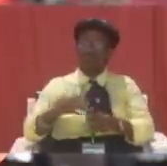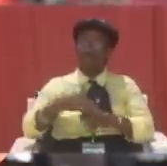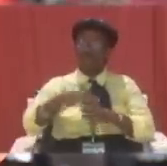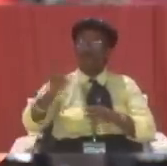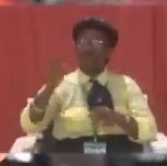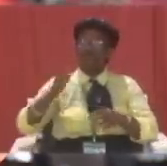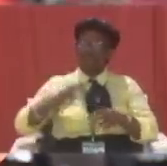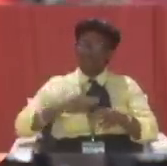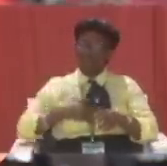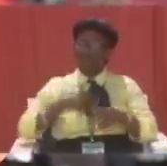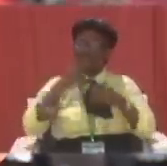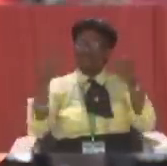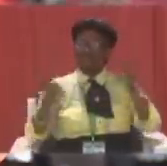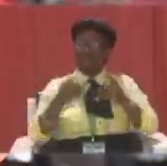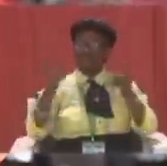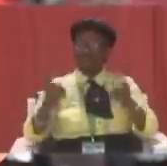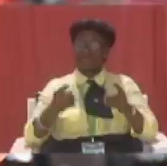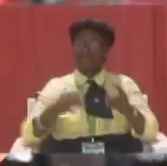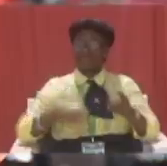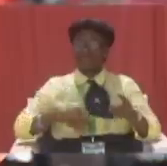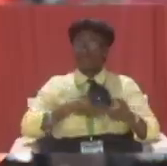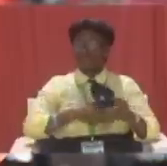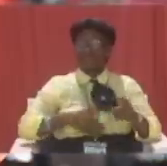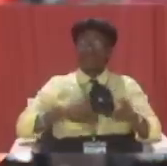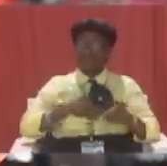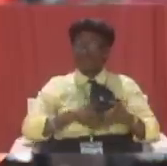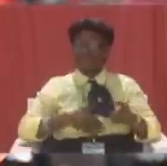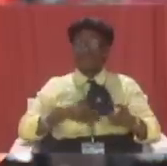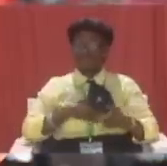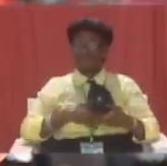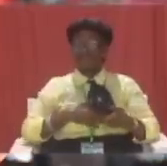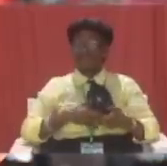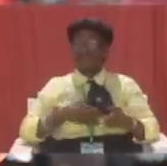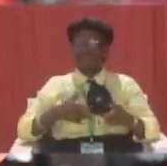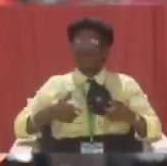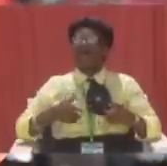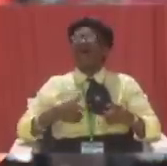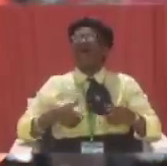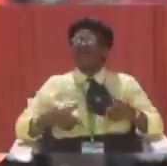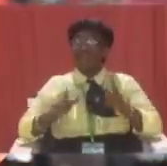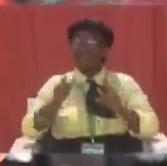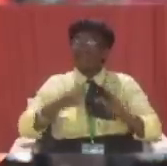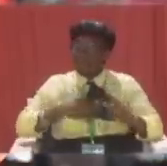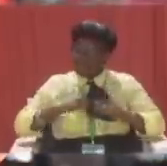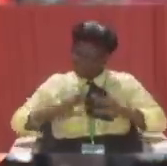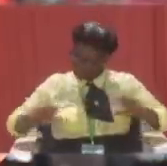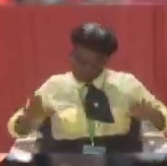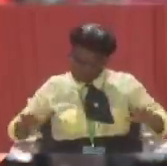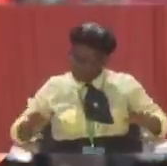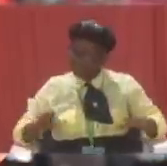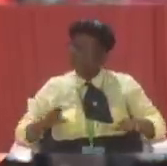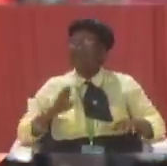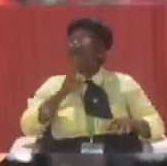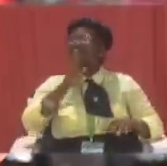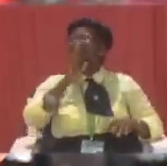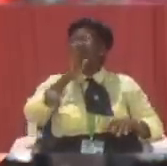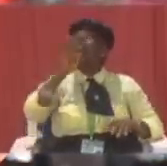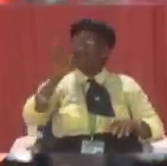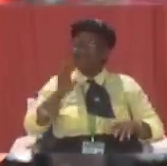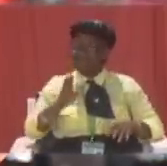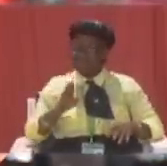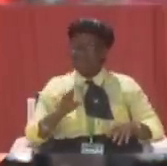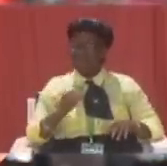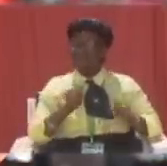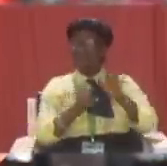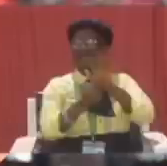wonders, as well as my children after me. Save my soul, Lord. Forgive me.